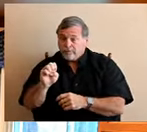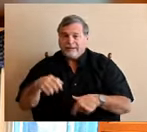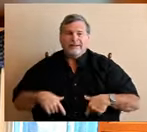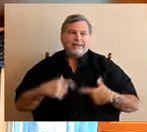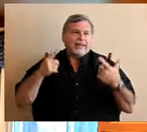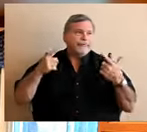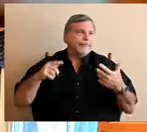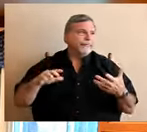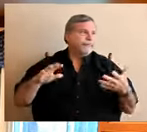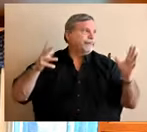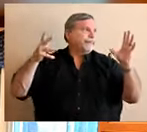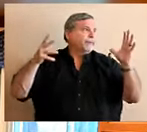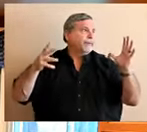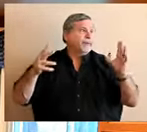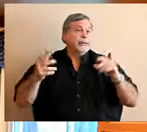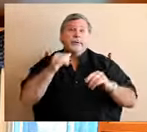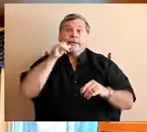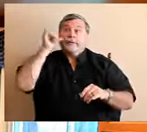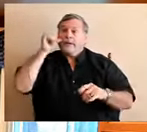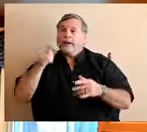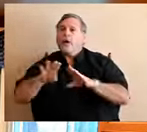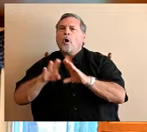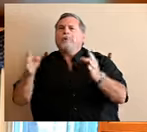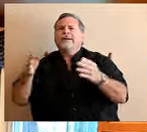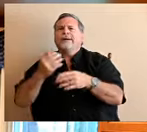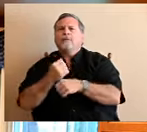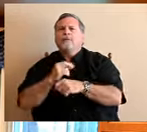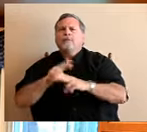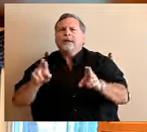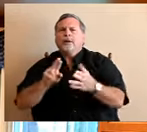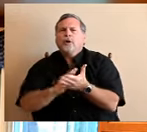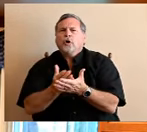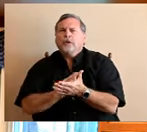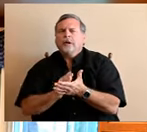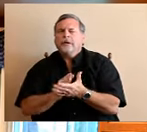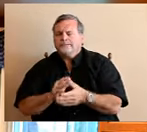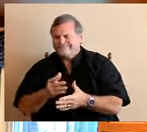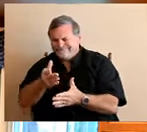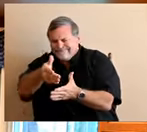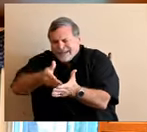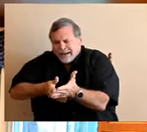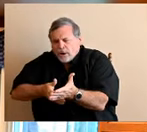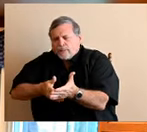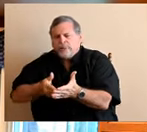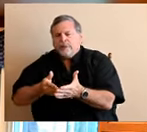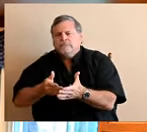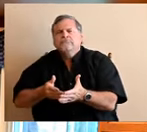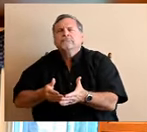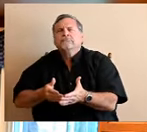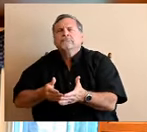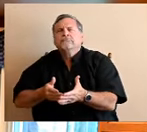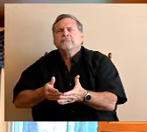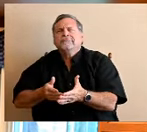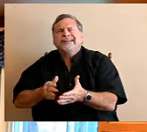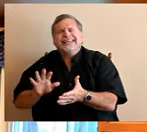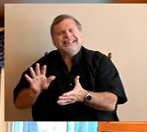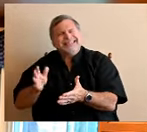got ahead of me, didn't get to it. So yesterday I opened it up and I was getting ready to cook it. And I cut open the package and I went,